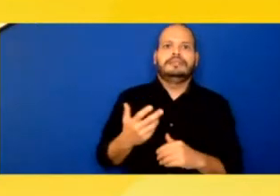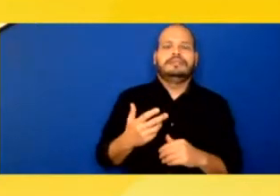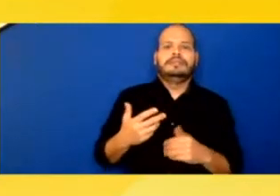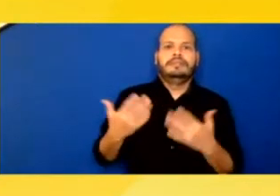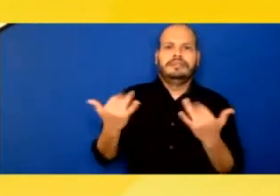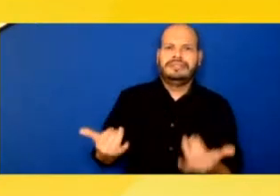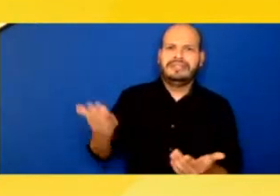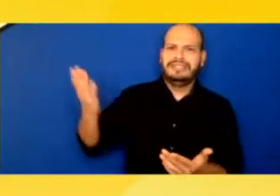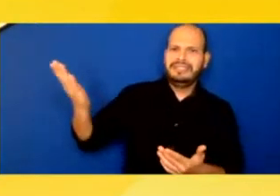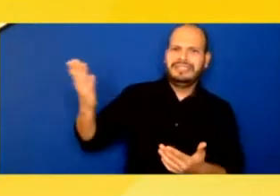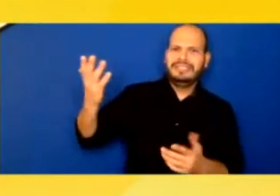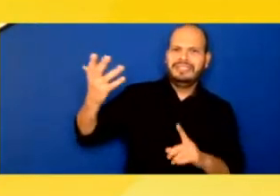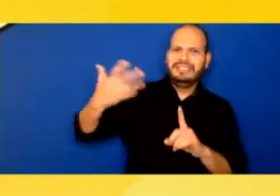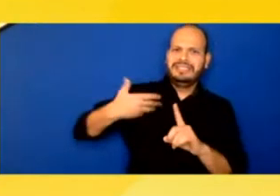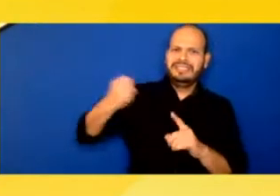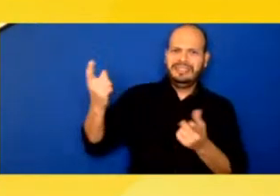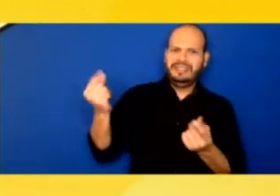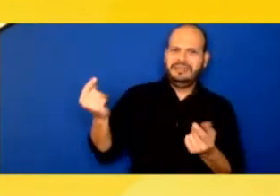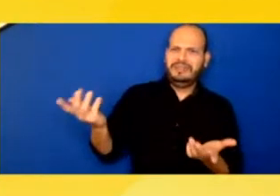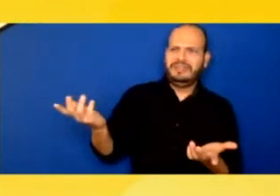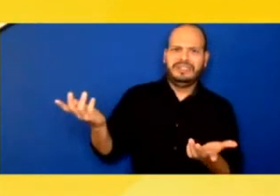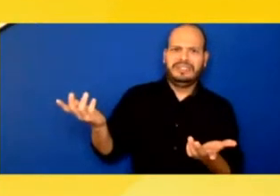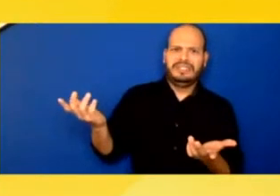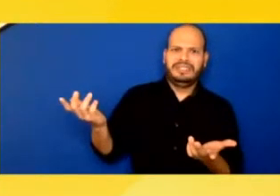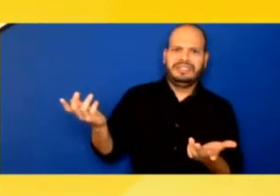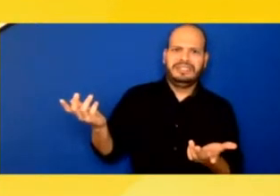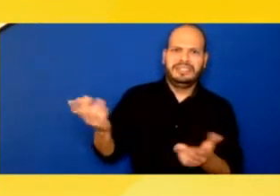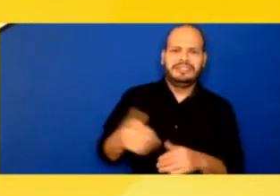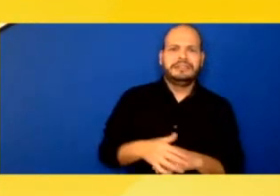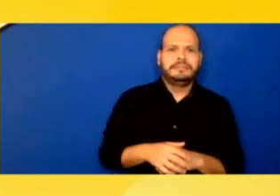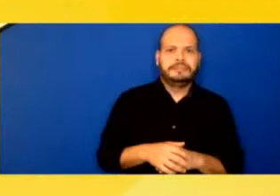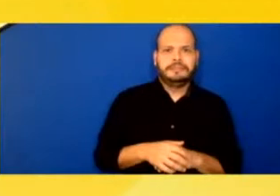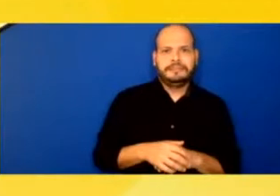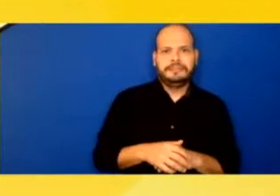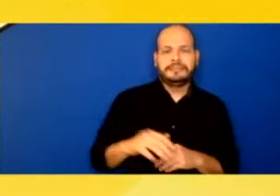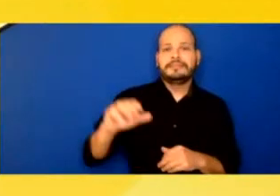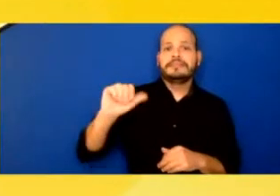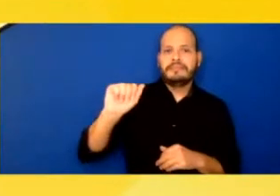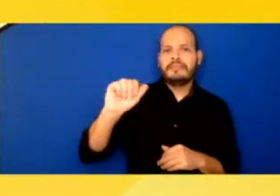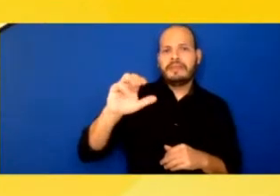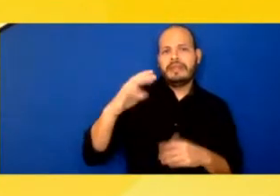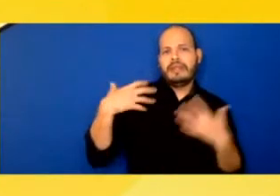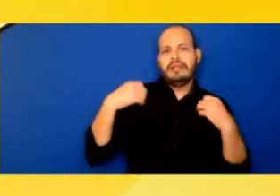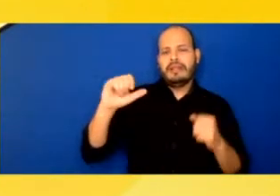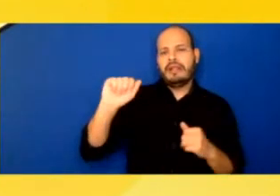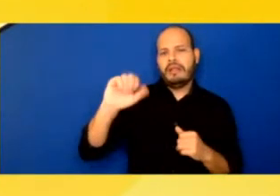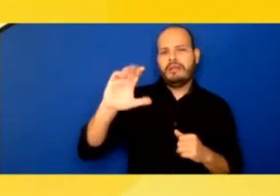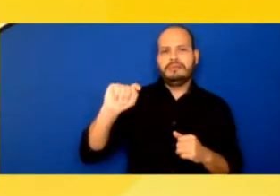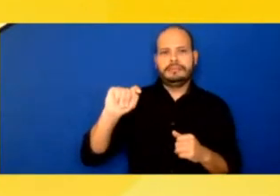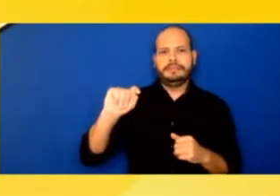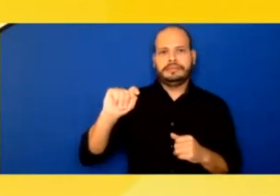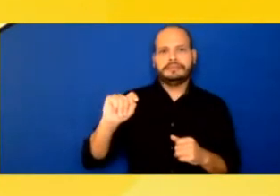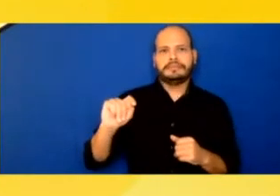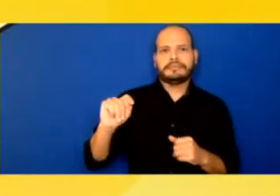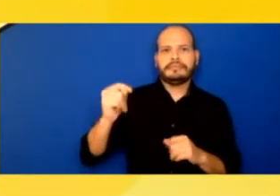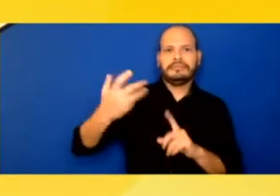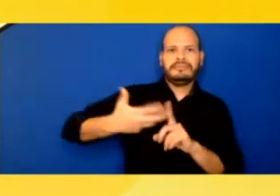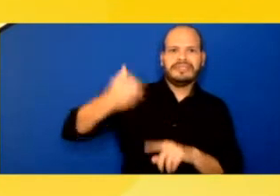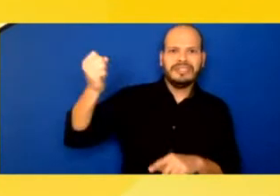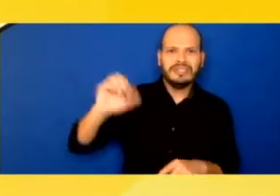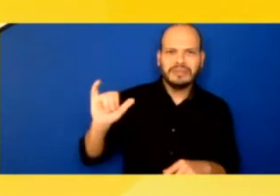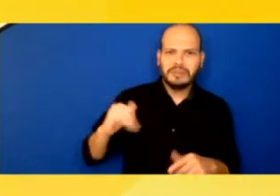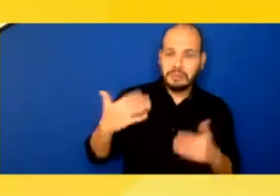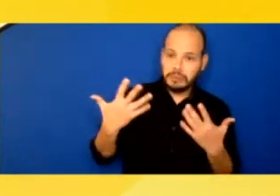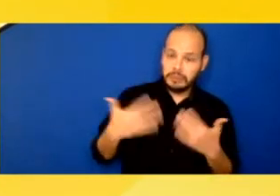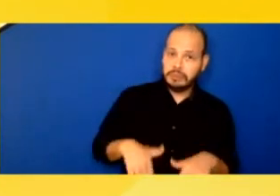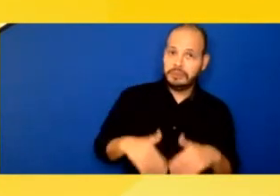sisters, it only gets worse if we don't turn this around. As my Hebrew brothers and sisters said, your vote is your voice. And